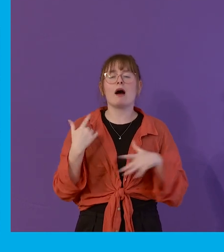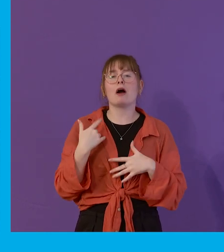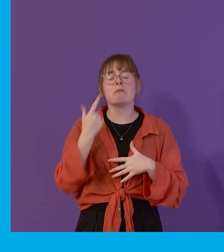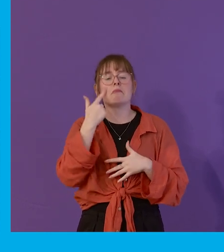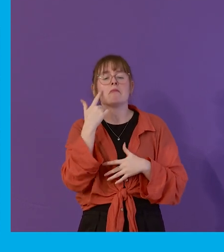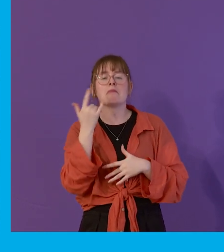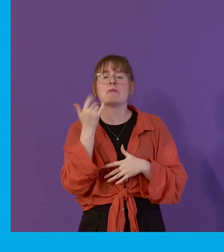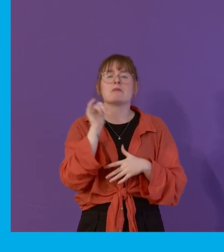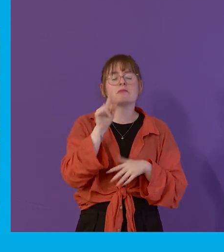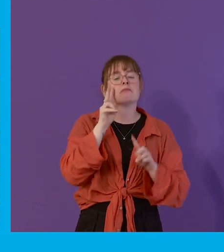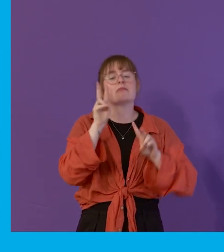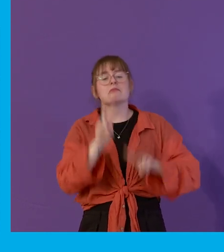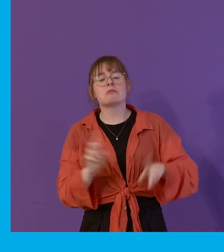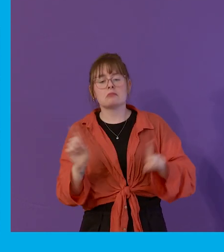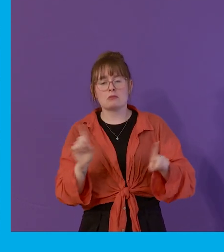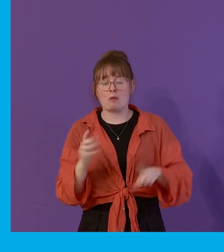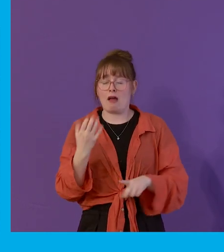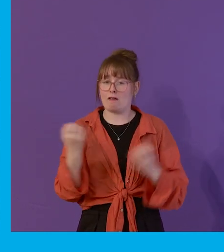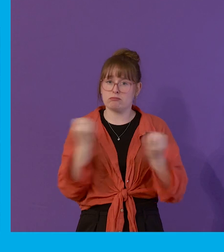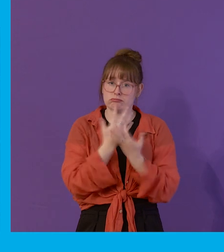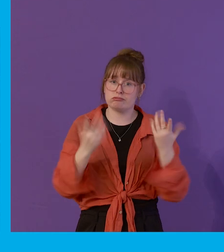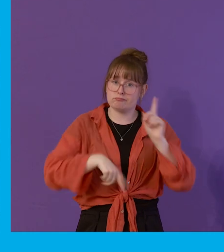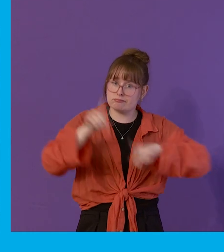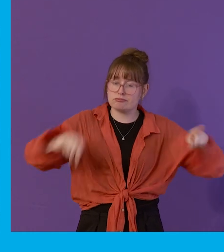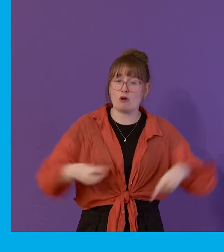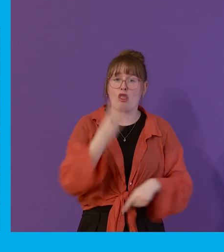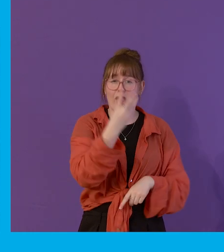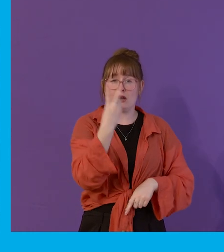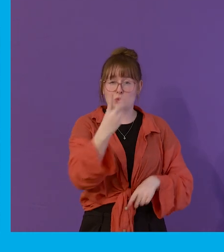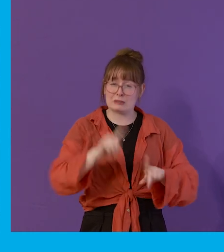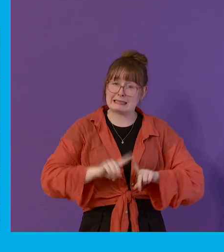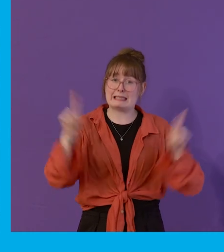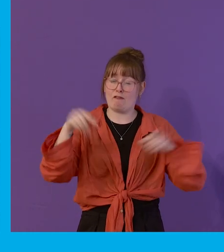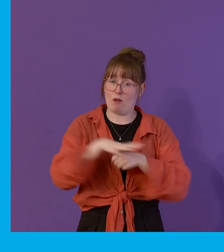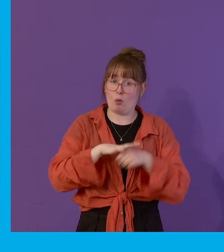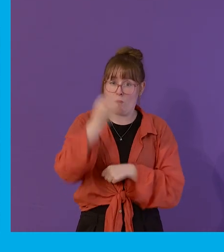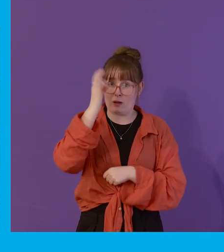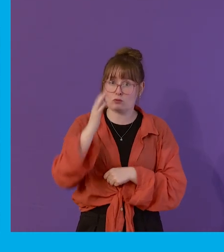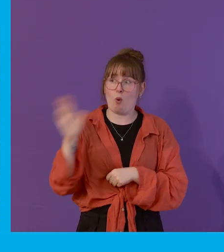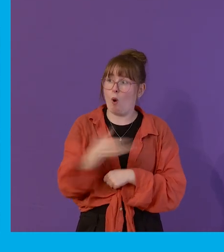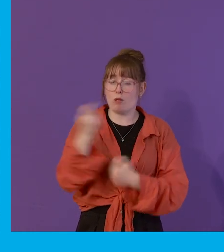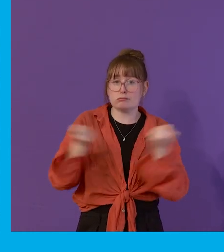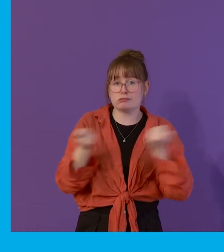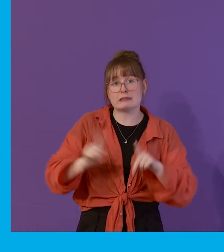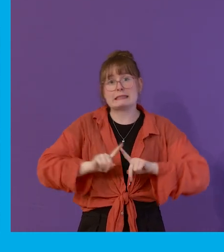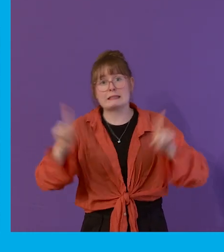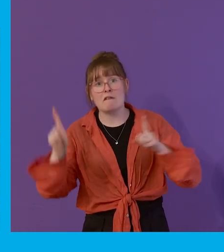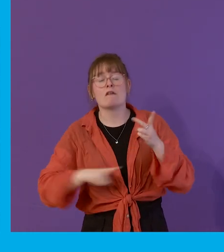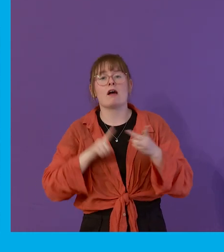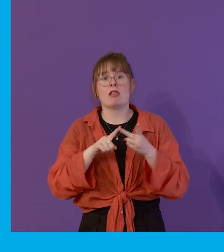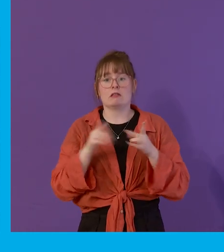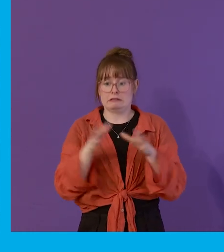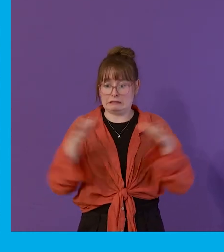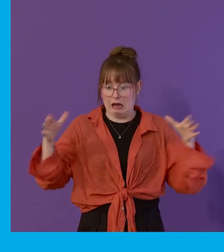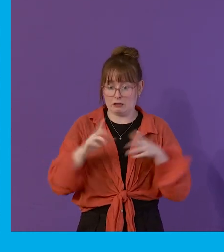that we have 32 very different local authorities, not in just how they're run, but in the size and that kind of proximity